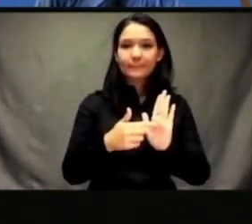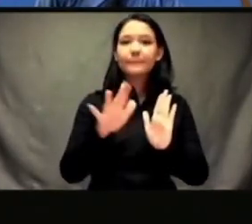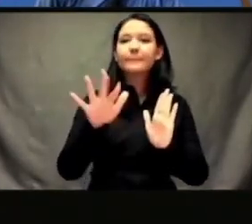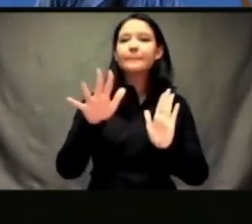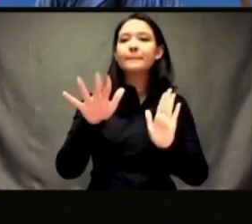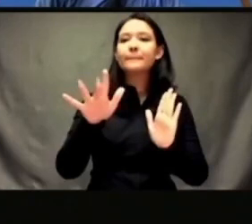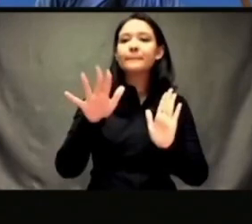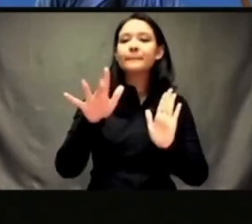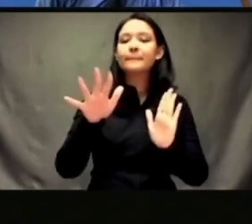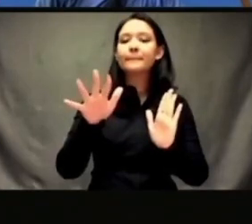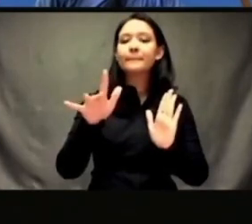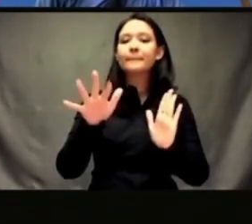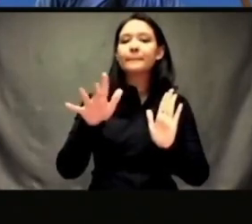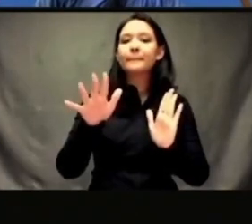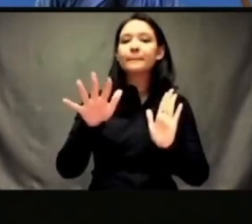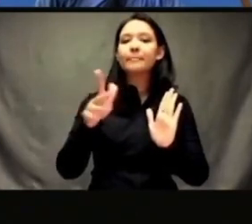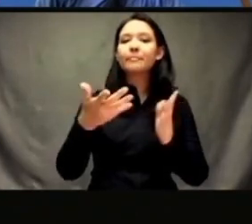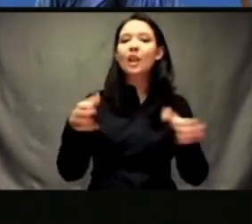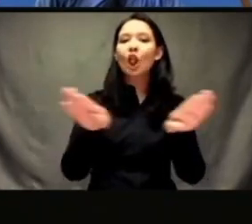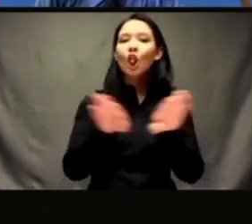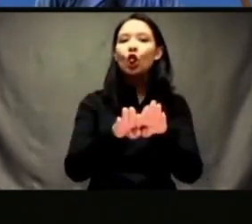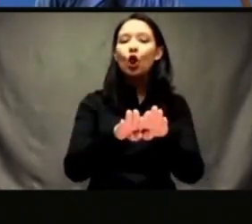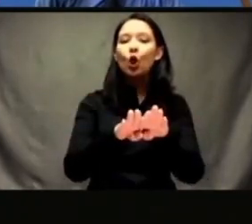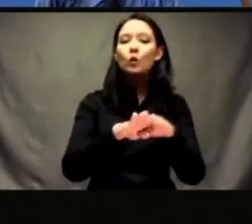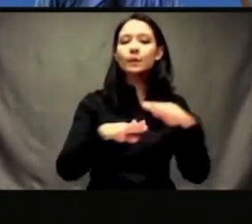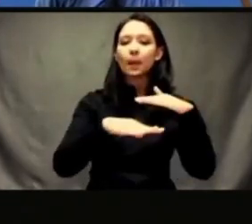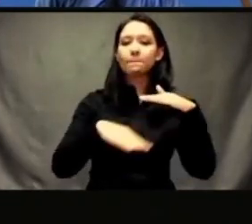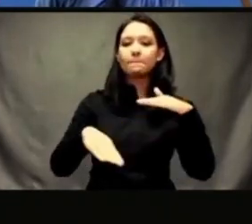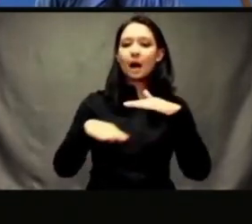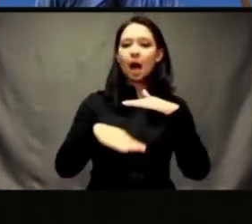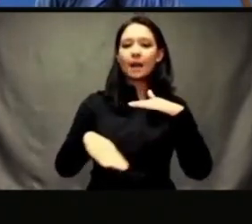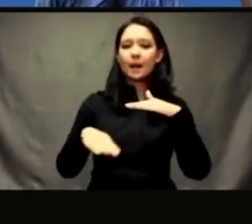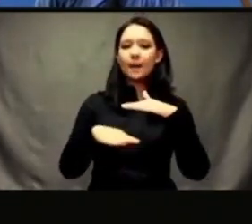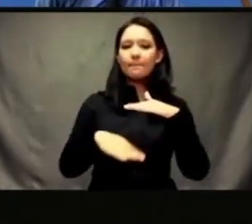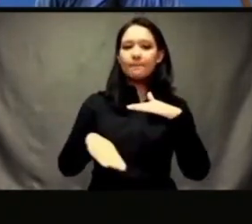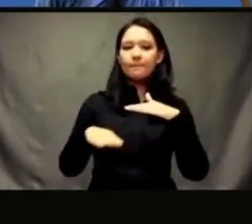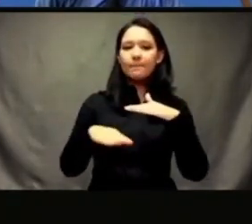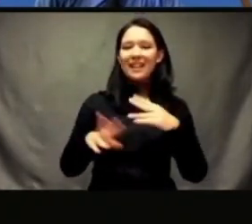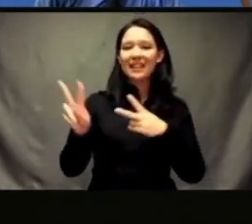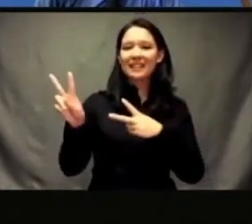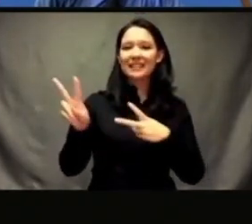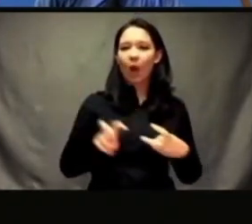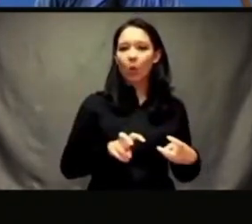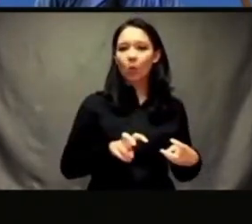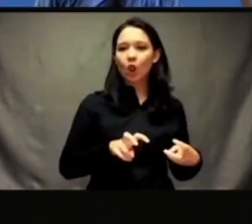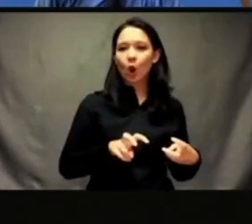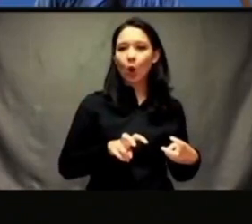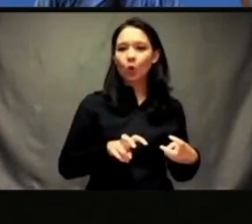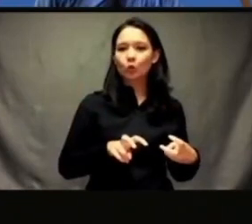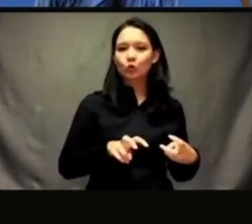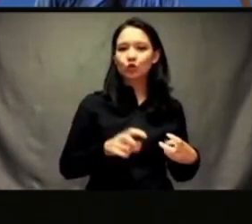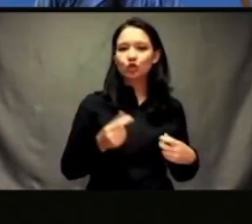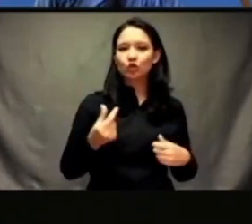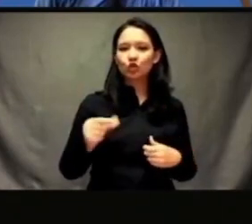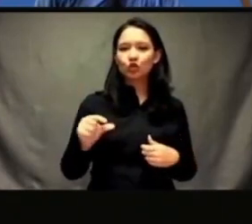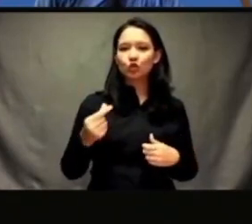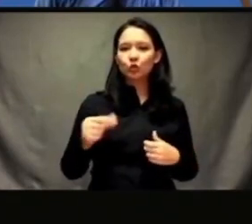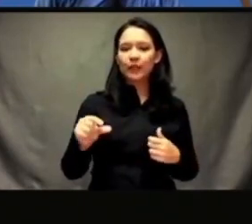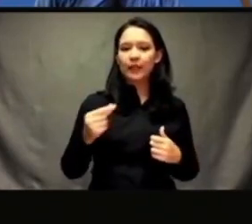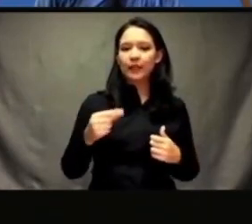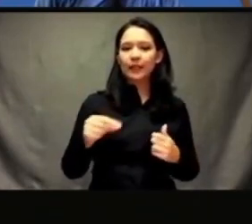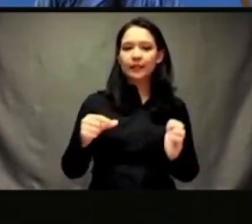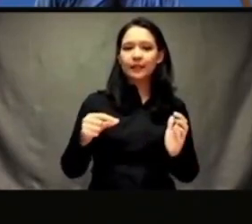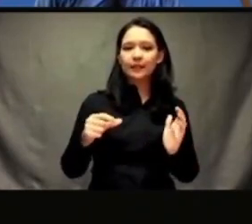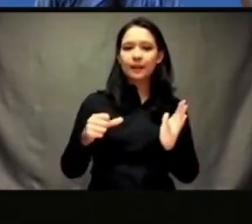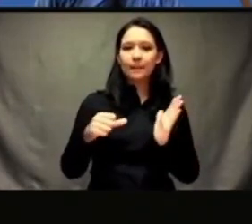the scratch the from the bottom, the show, the download ribbon that you have there because it's consuming